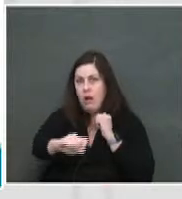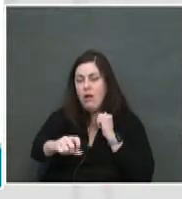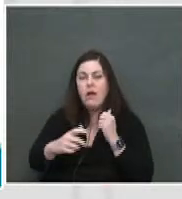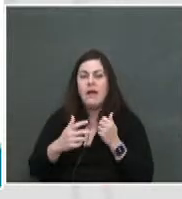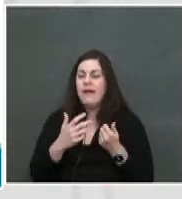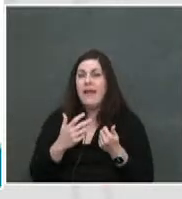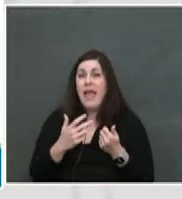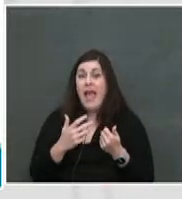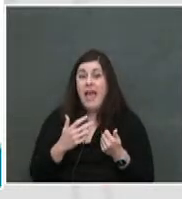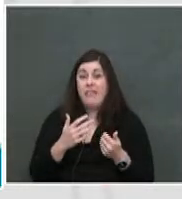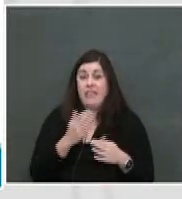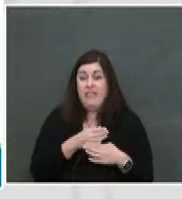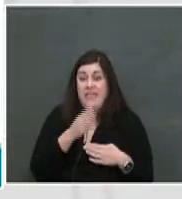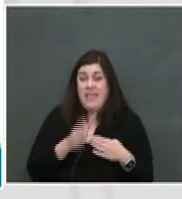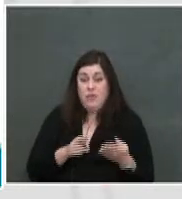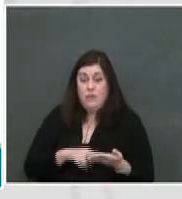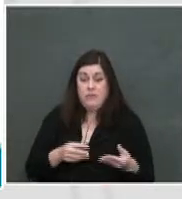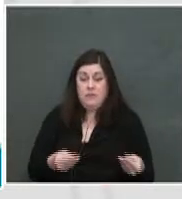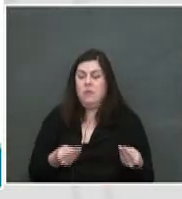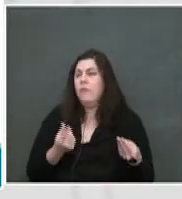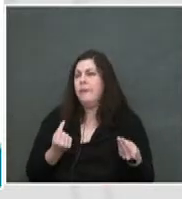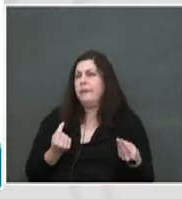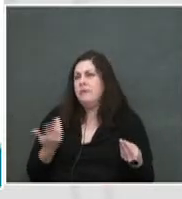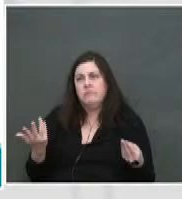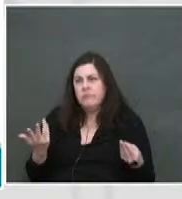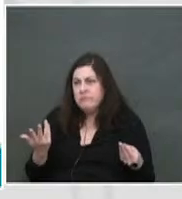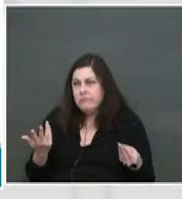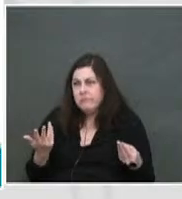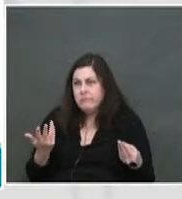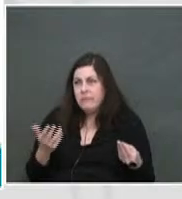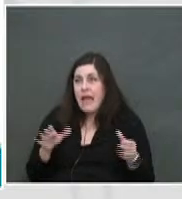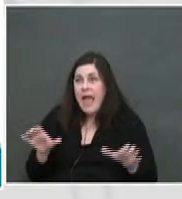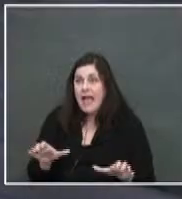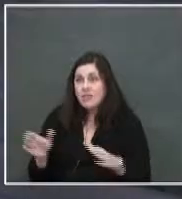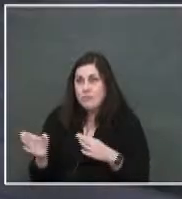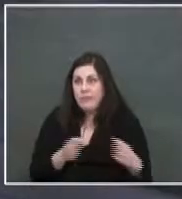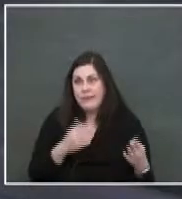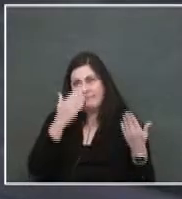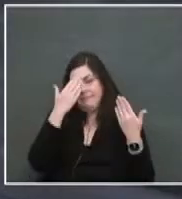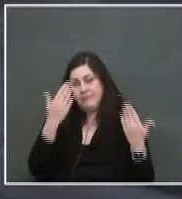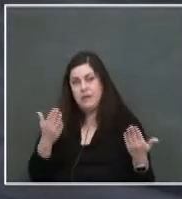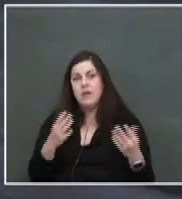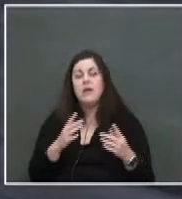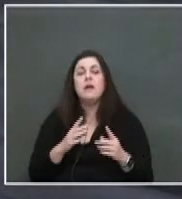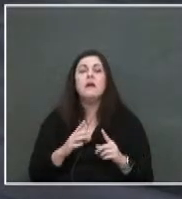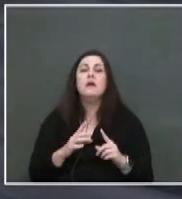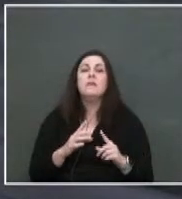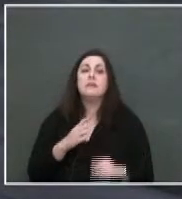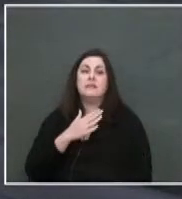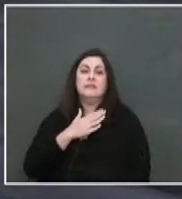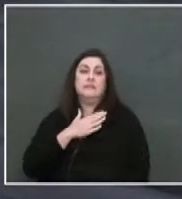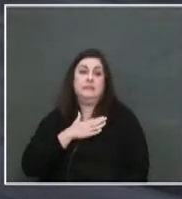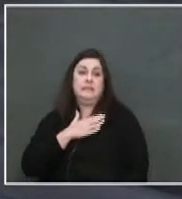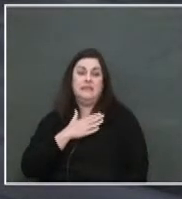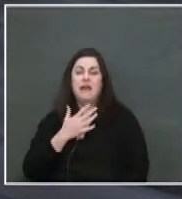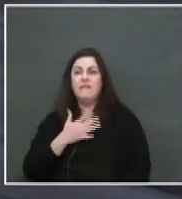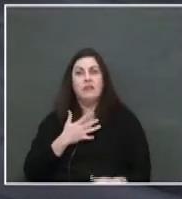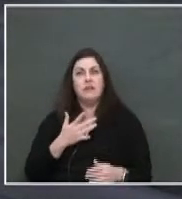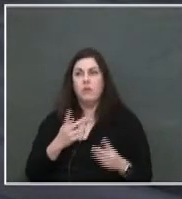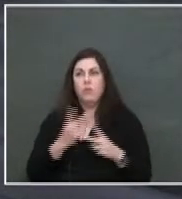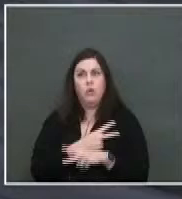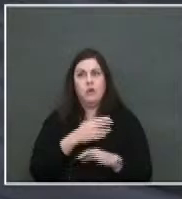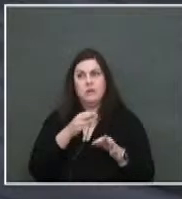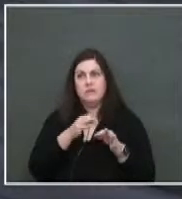would have any actionable follow-ups from there that we can't think of ourselves. So to me, that's just going to delay it even